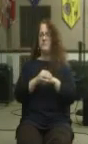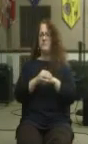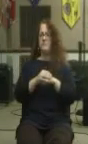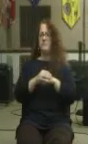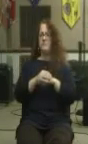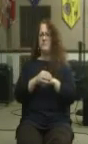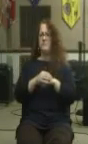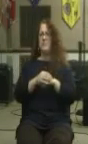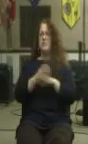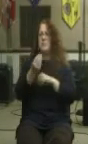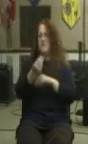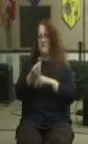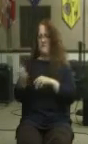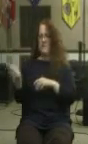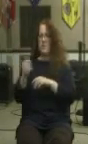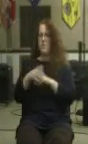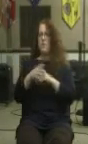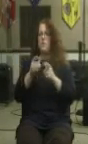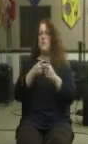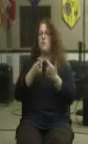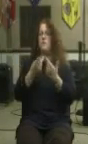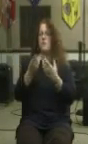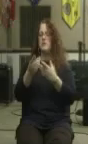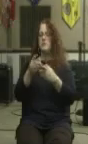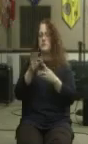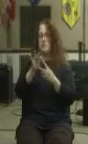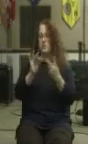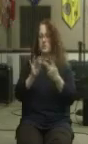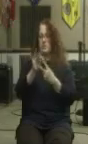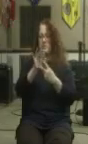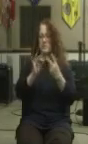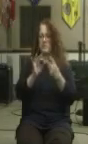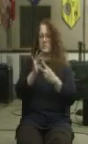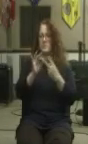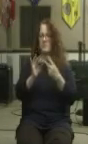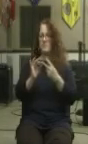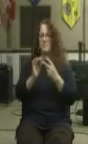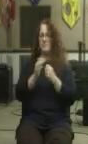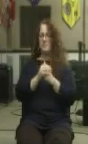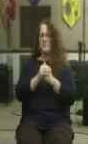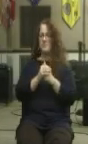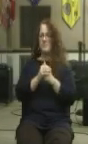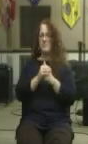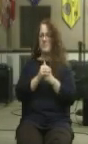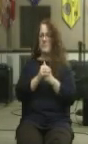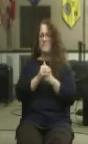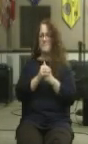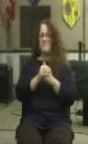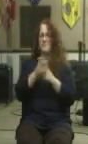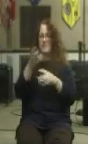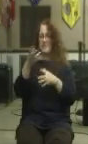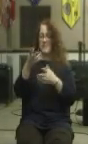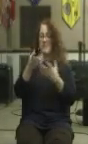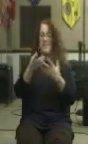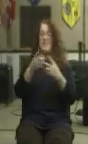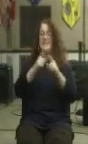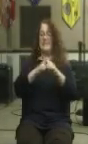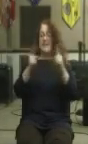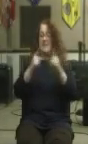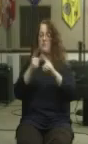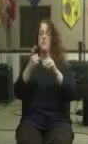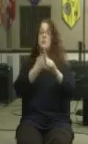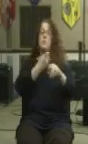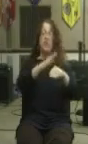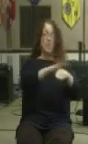called. But few were chosen. What's the difference between the called and the chosen? I'll tell you the